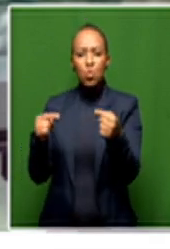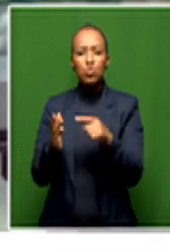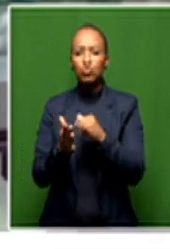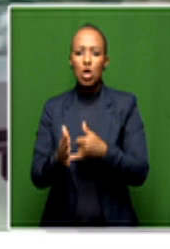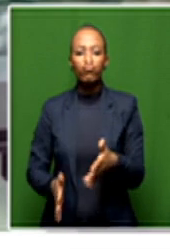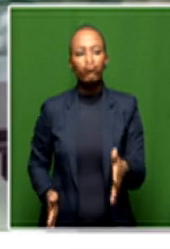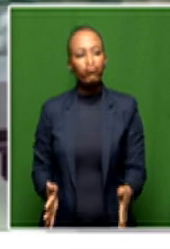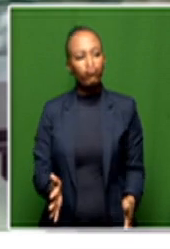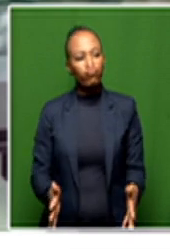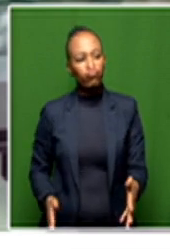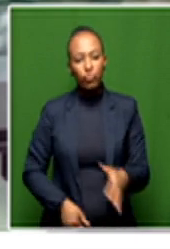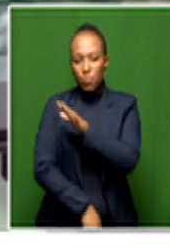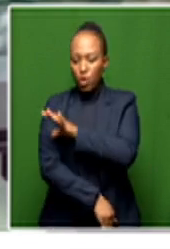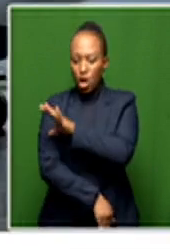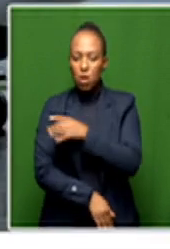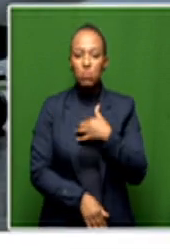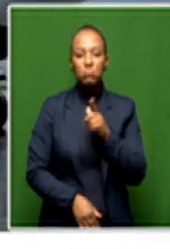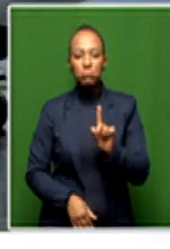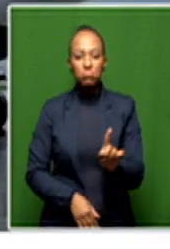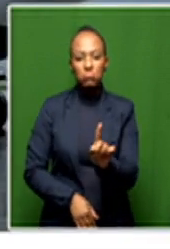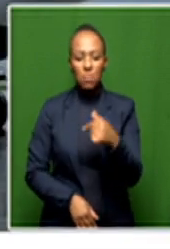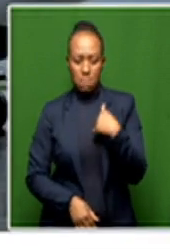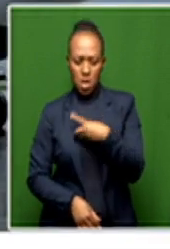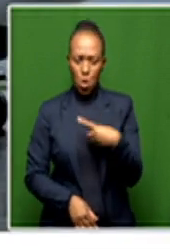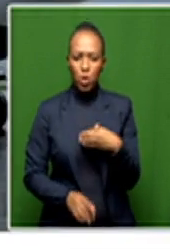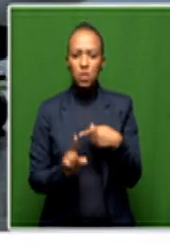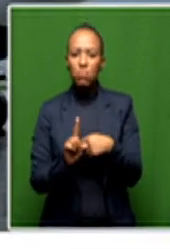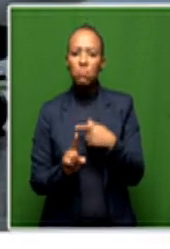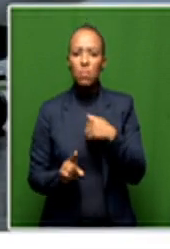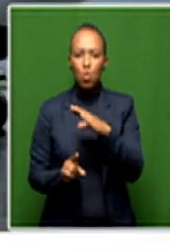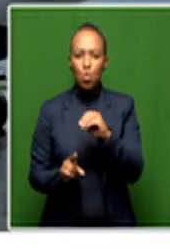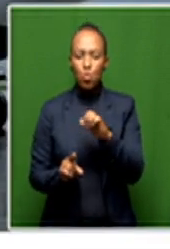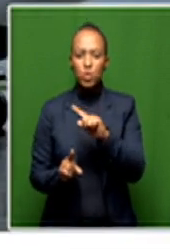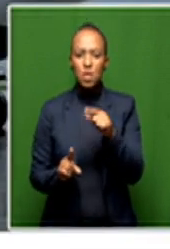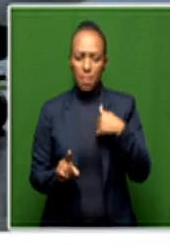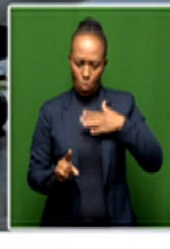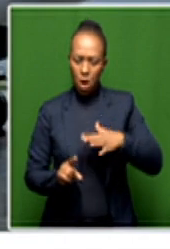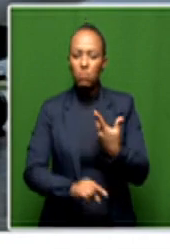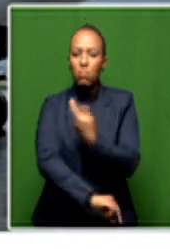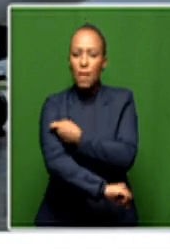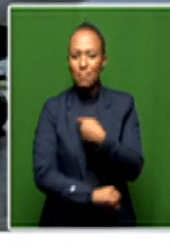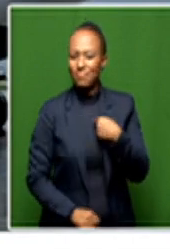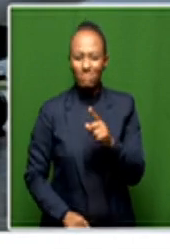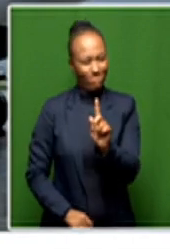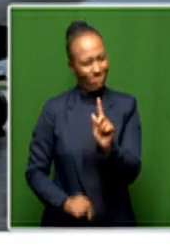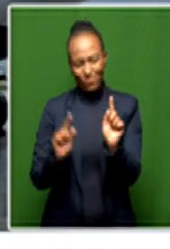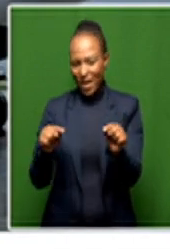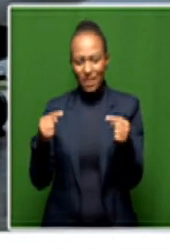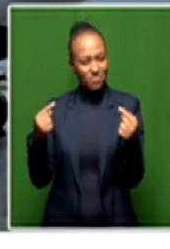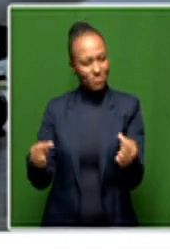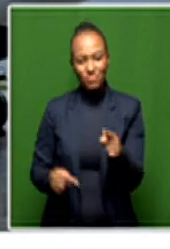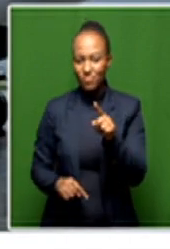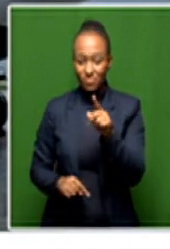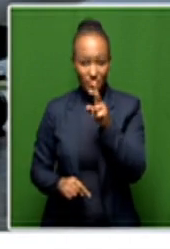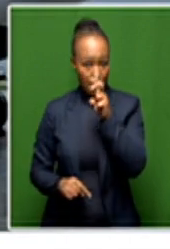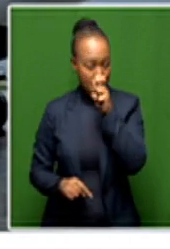up at the clinic and say, here I am, I'm Dr. Coetzee, I want to be vaccinated. Yeah, it's not going to work like that. Sounds like it's a